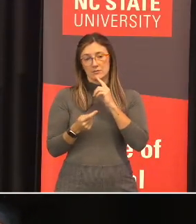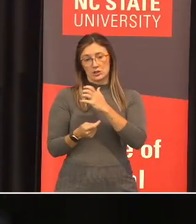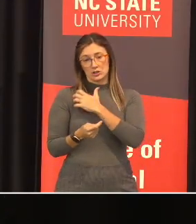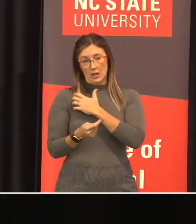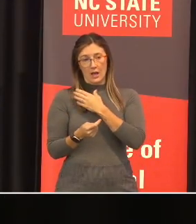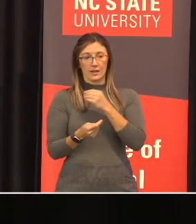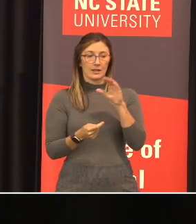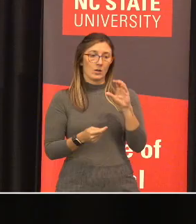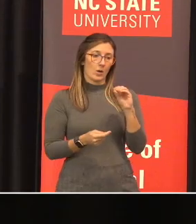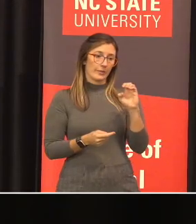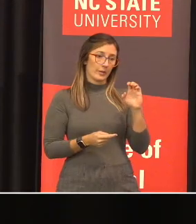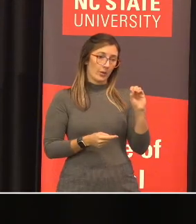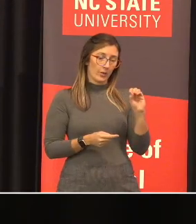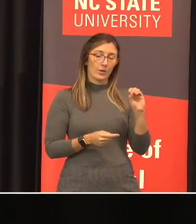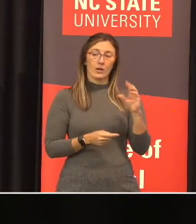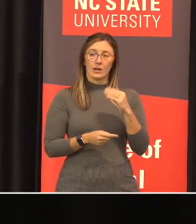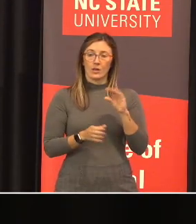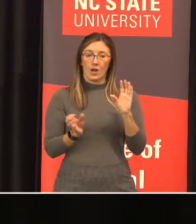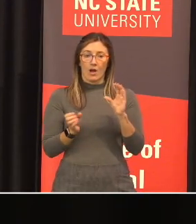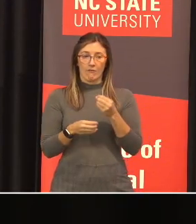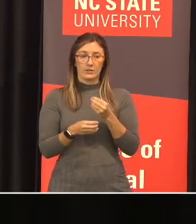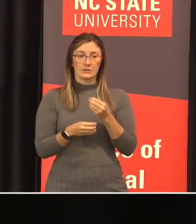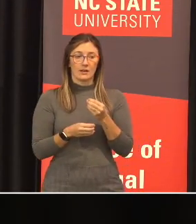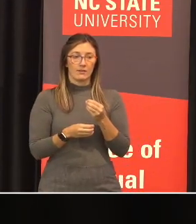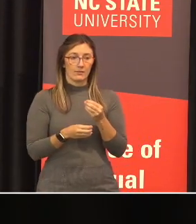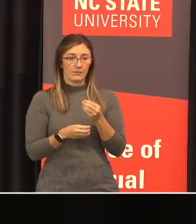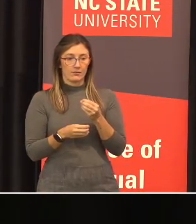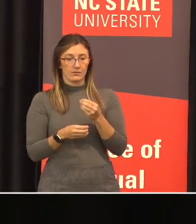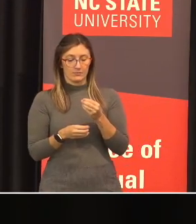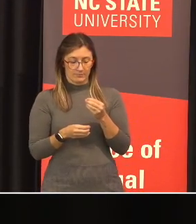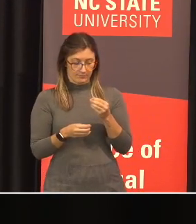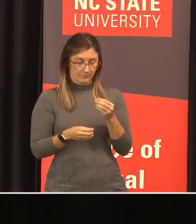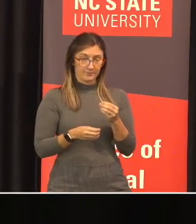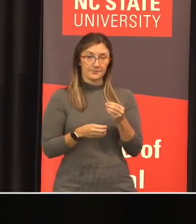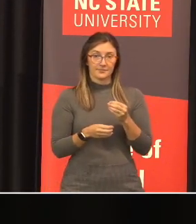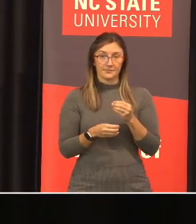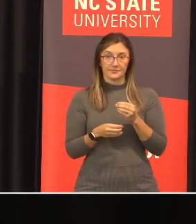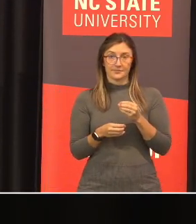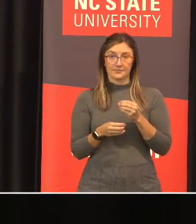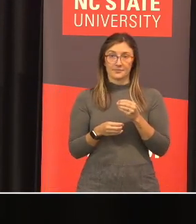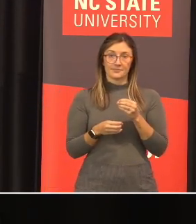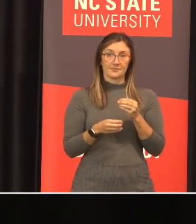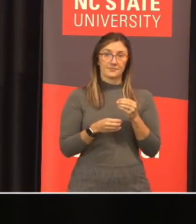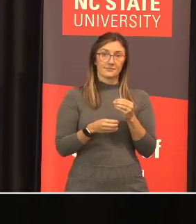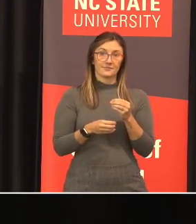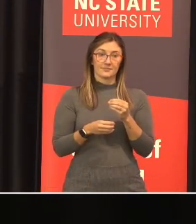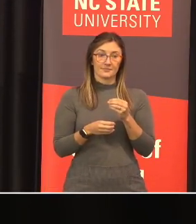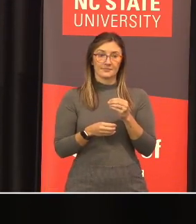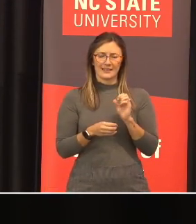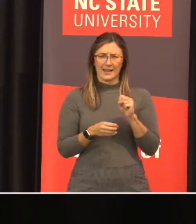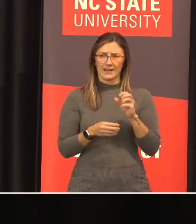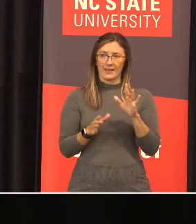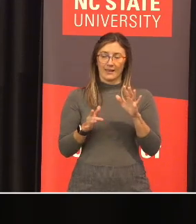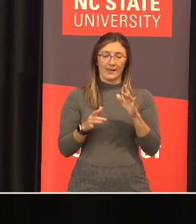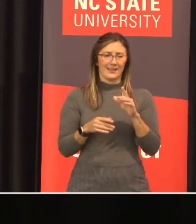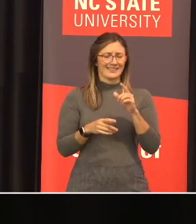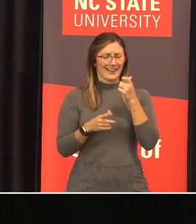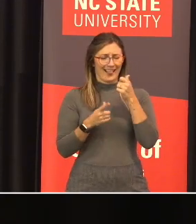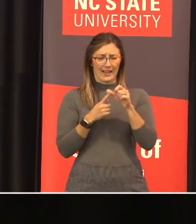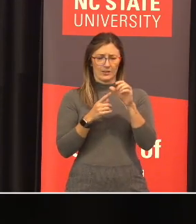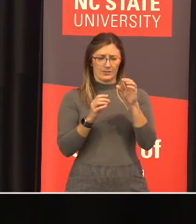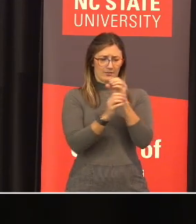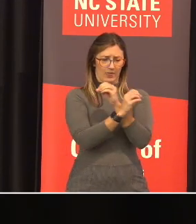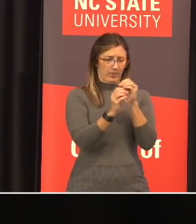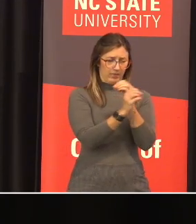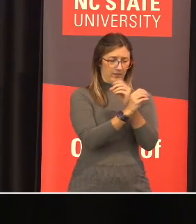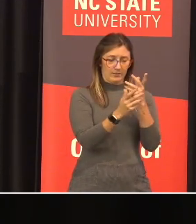Opportunity Office. No, Office of Equality. Office of Equal. Yeah, it's like the letters are reversed for